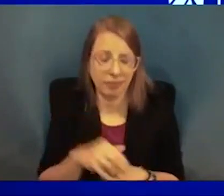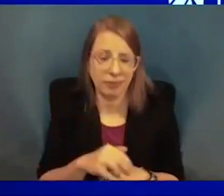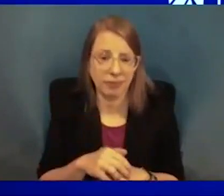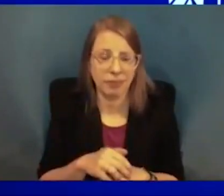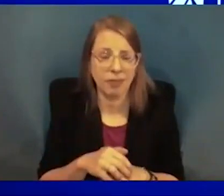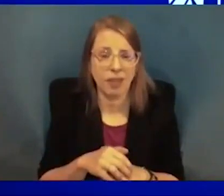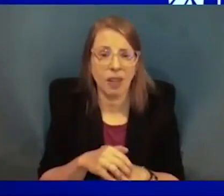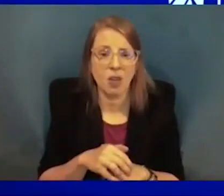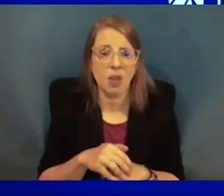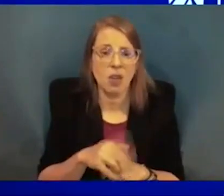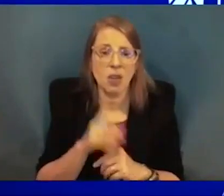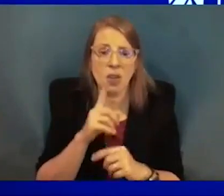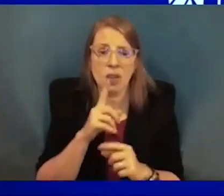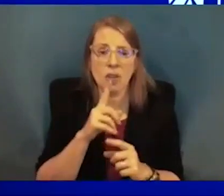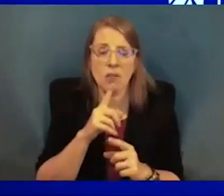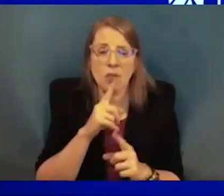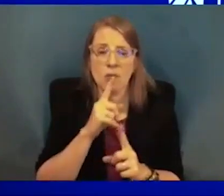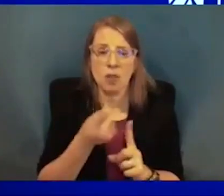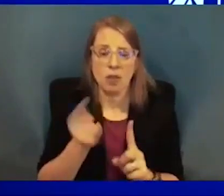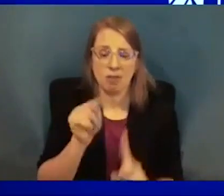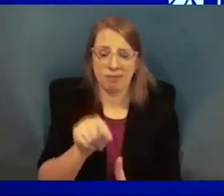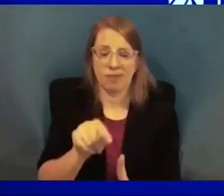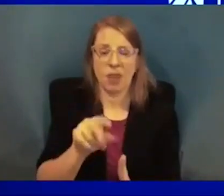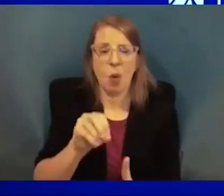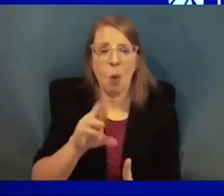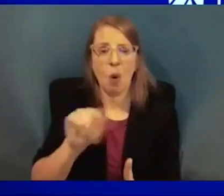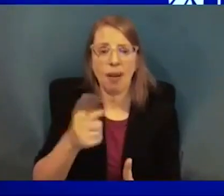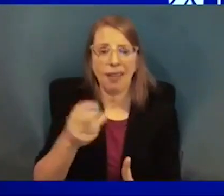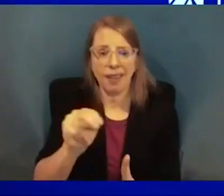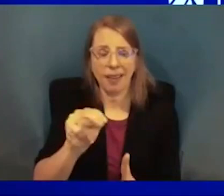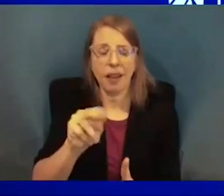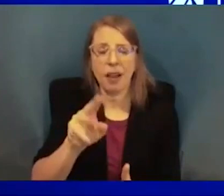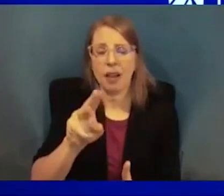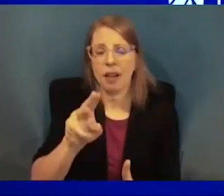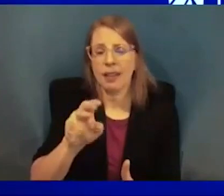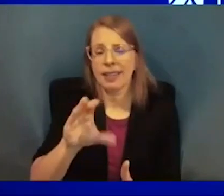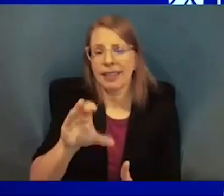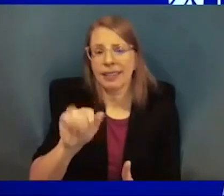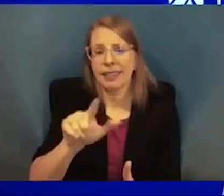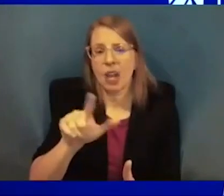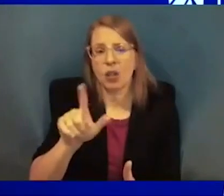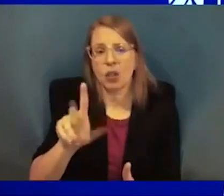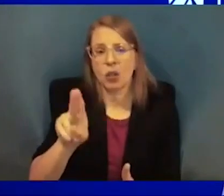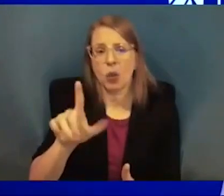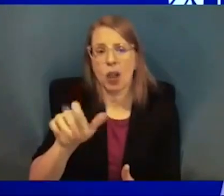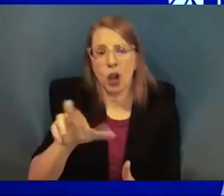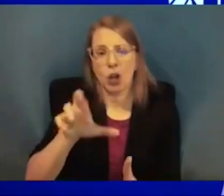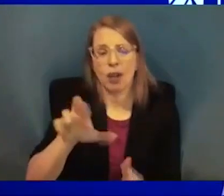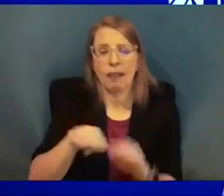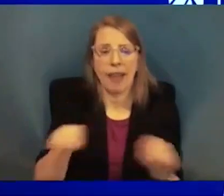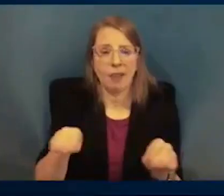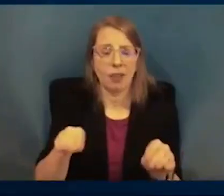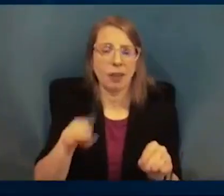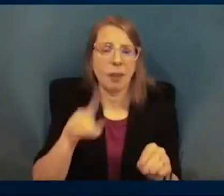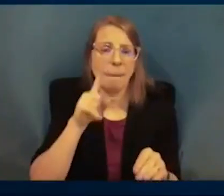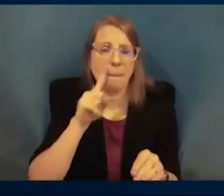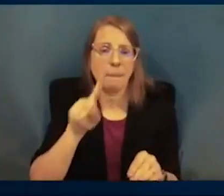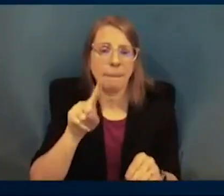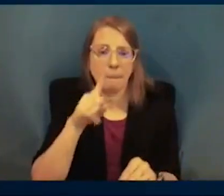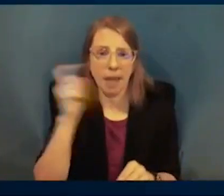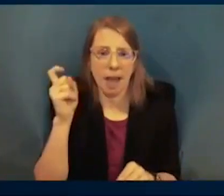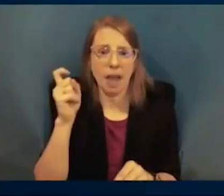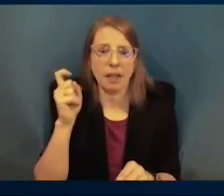down to the organ and molecular and cellular level, just due to the disease, diabetes itself, or